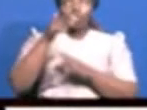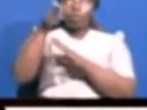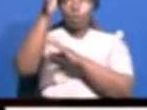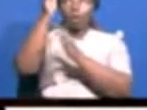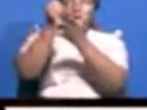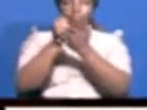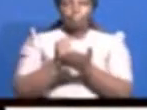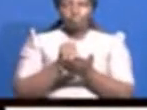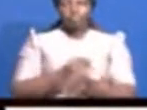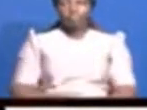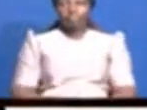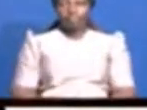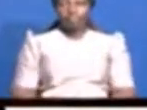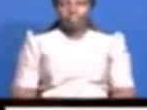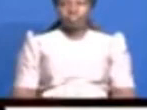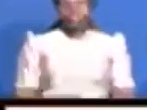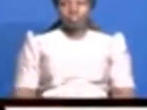God.